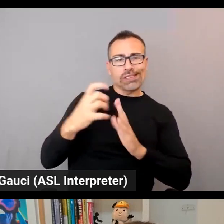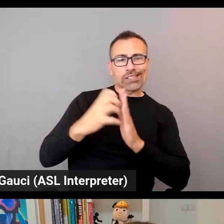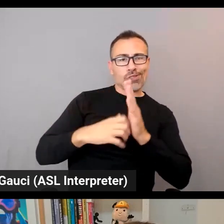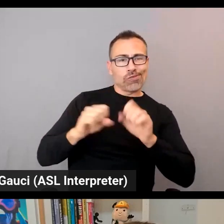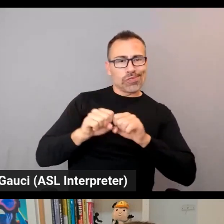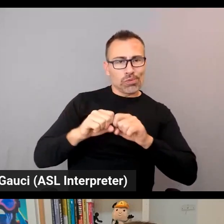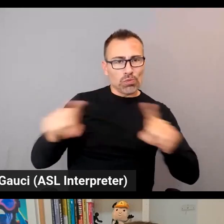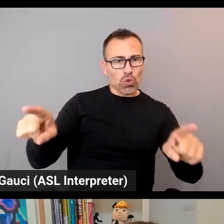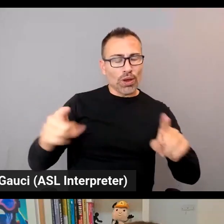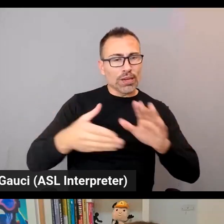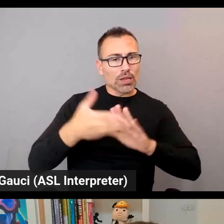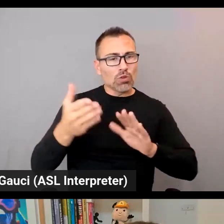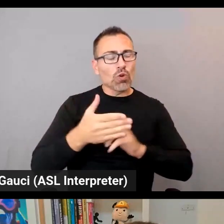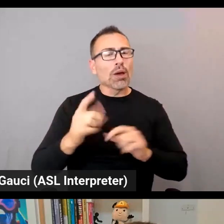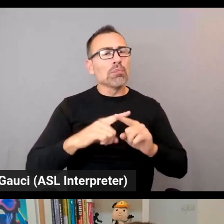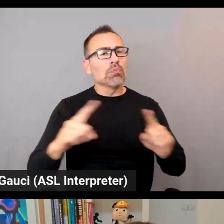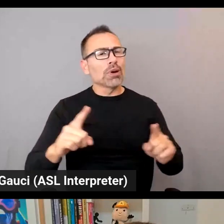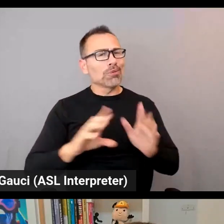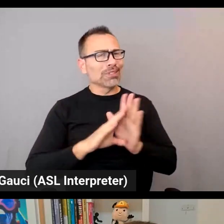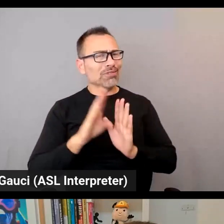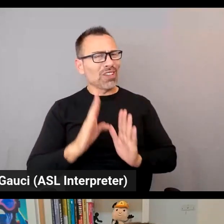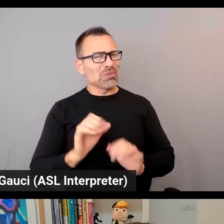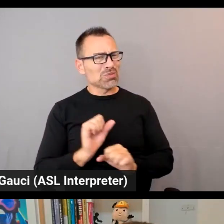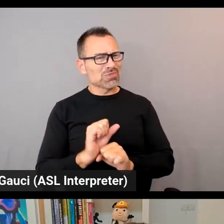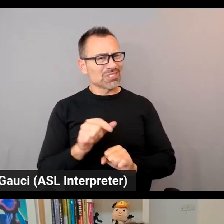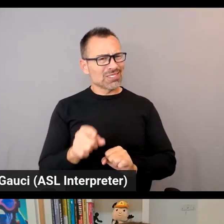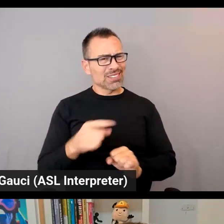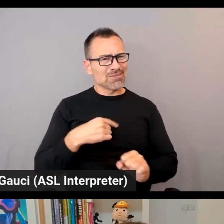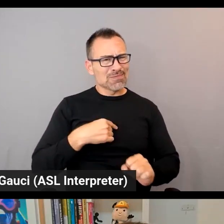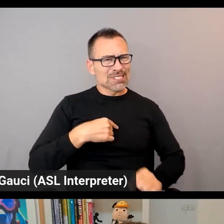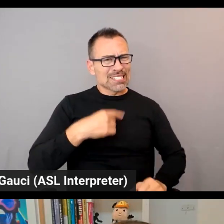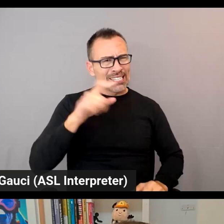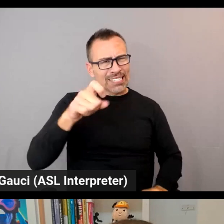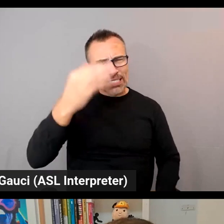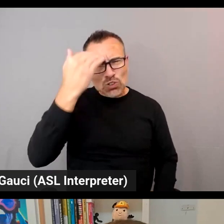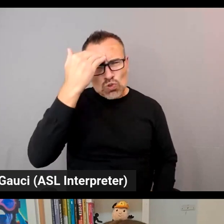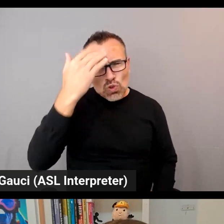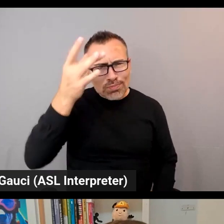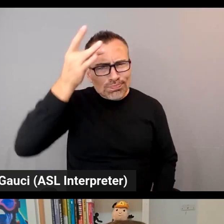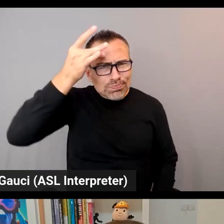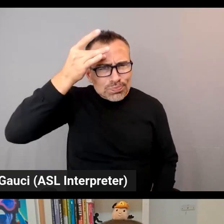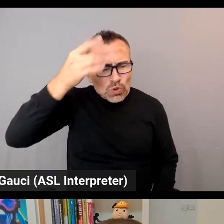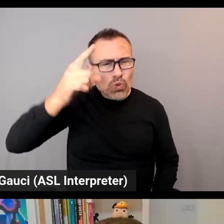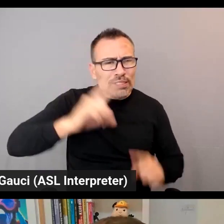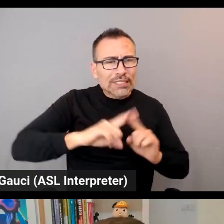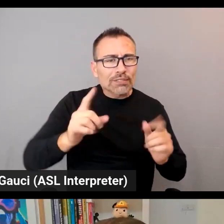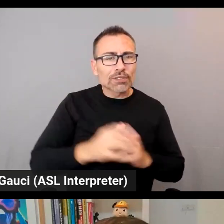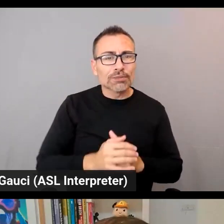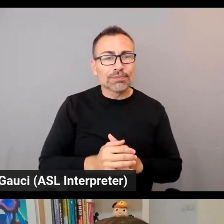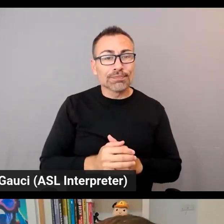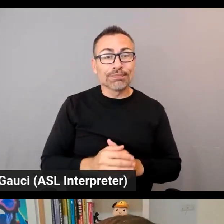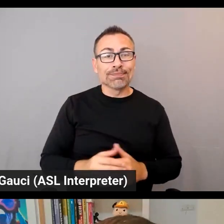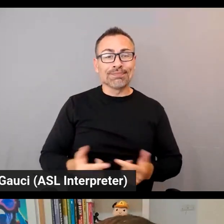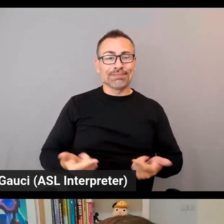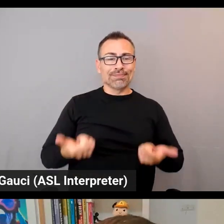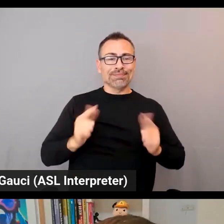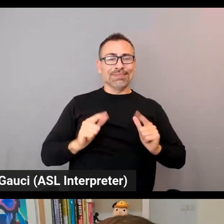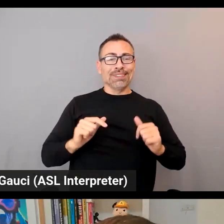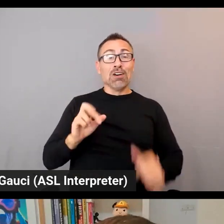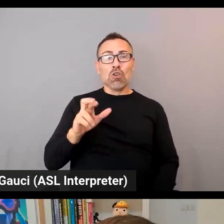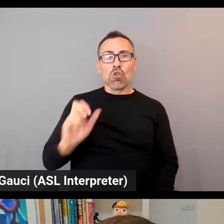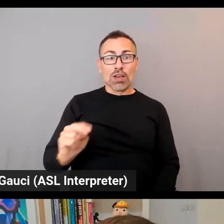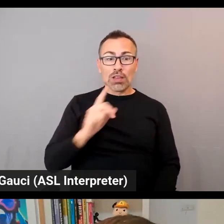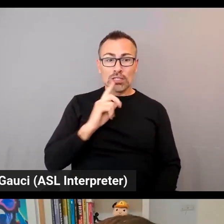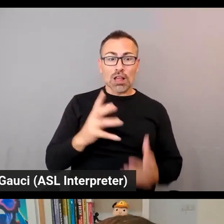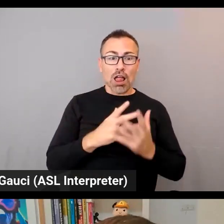developers are working on that kind of thing, what do they need to keep in mind? What's different? Yeah, well, there's a lot different for sure. I see sort of two